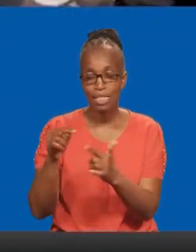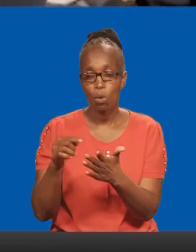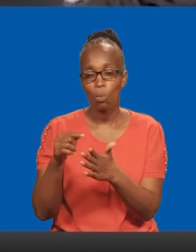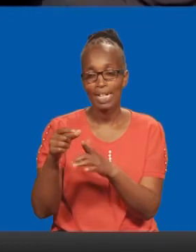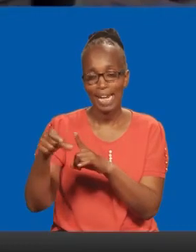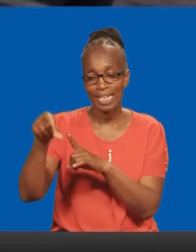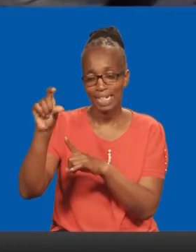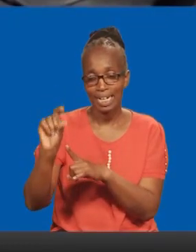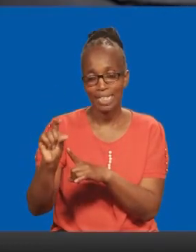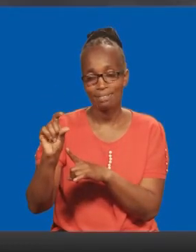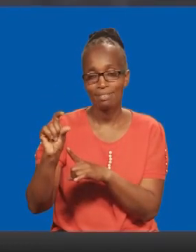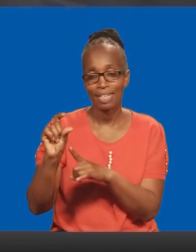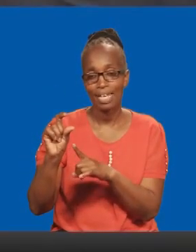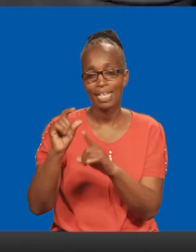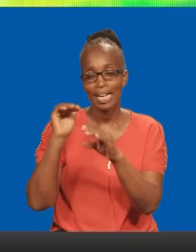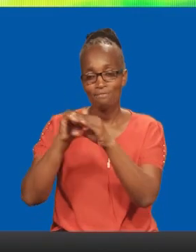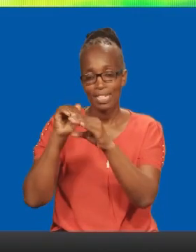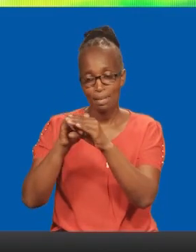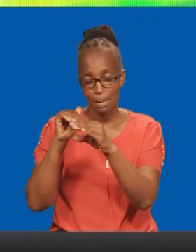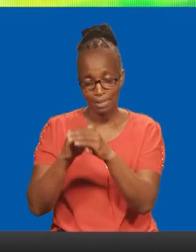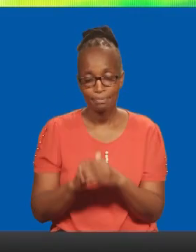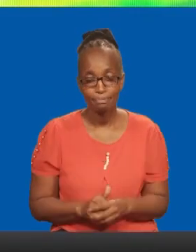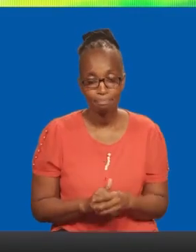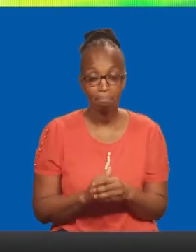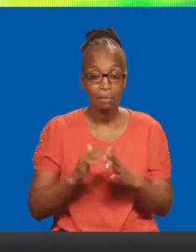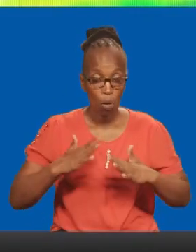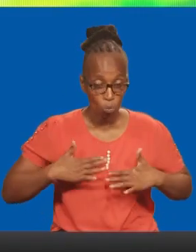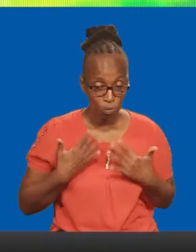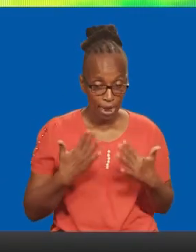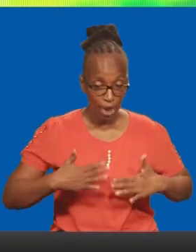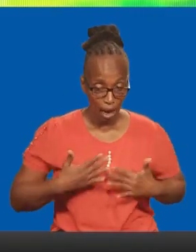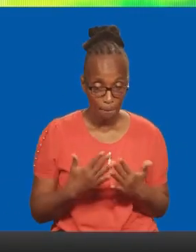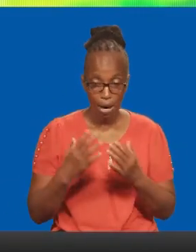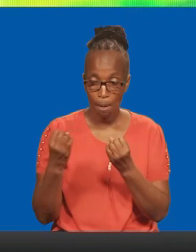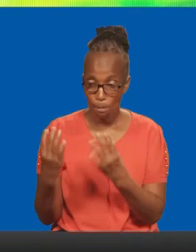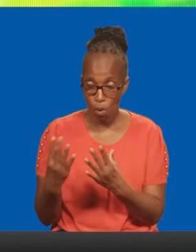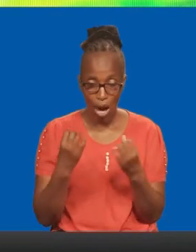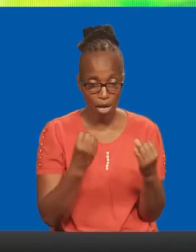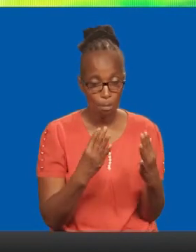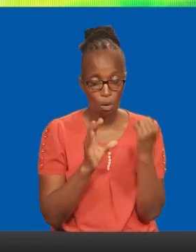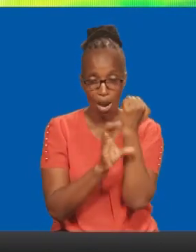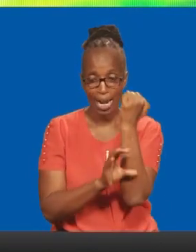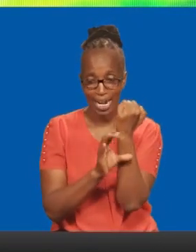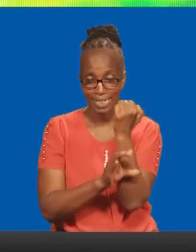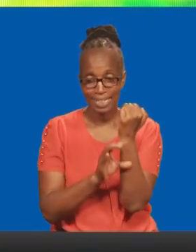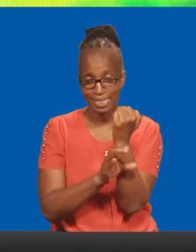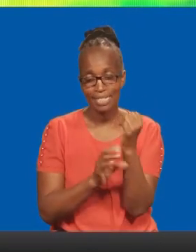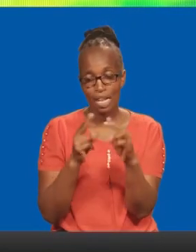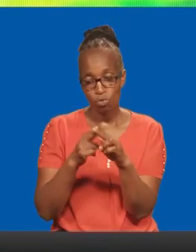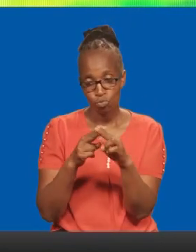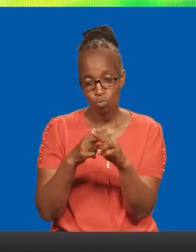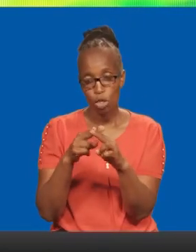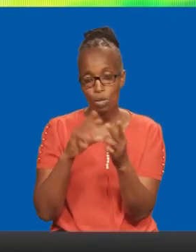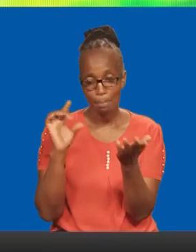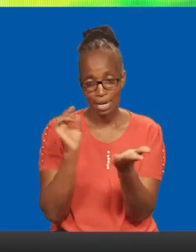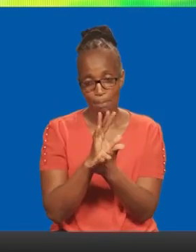litafanikisha kuongeza uwekezaji. I am very happy also that more and more countries are eliminating